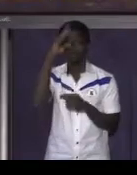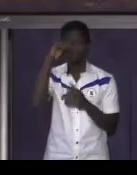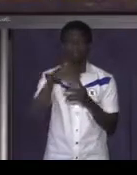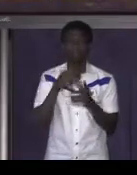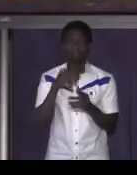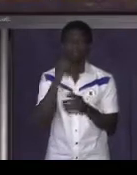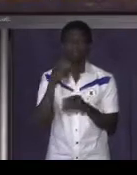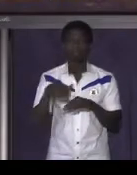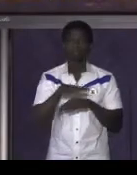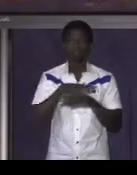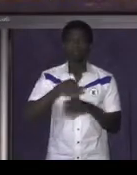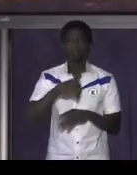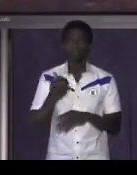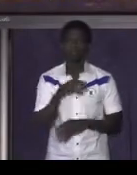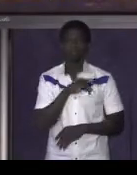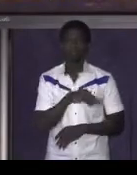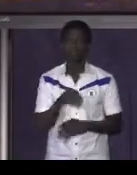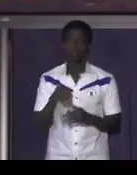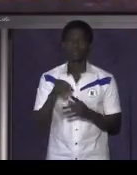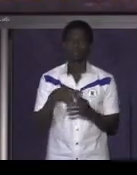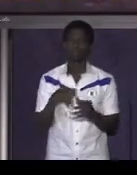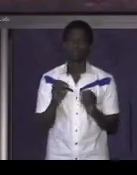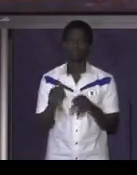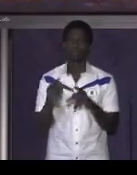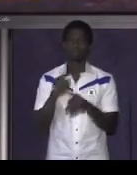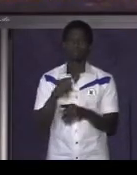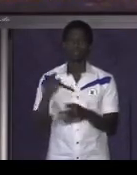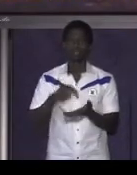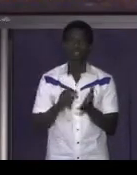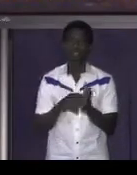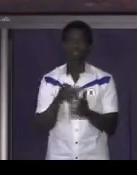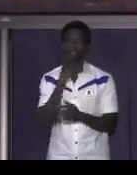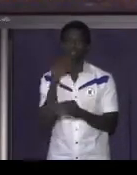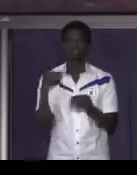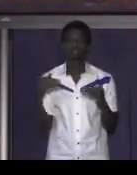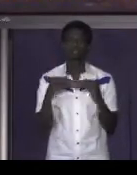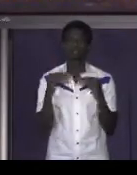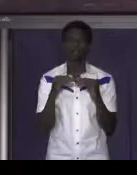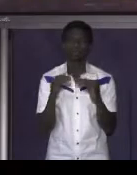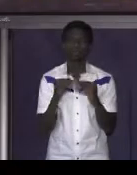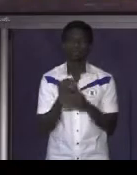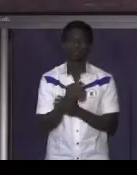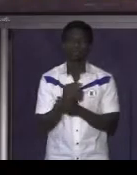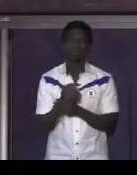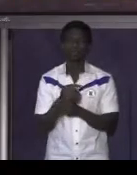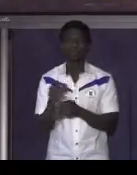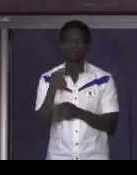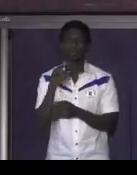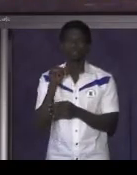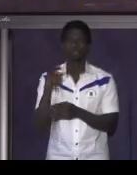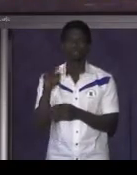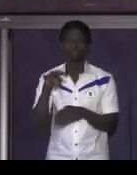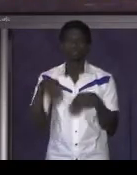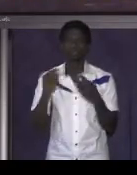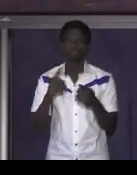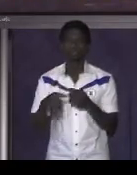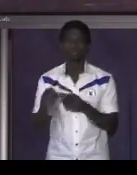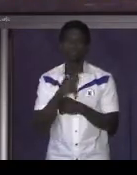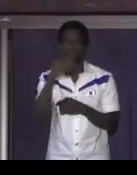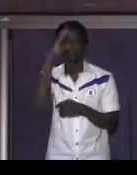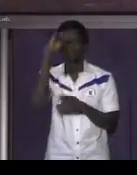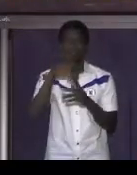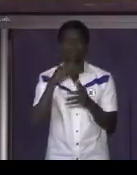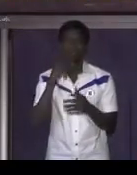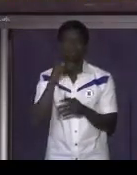for benefit or opportunity. Dash means unequal treatment given to a particular gender, male